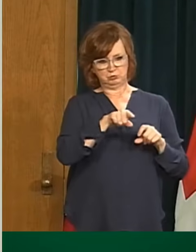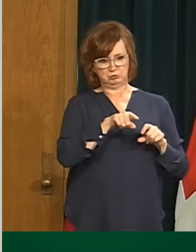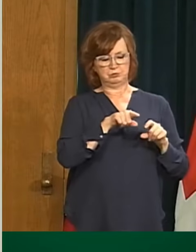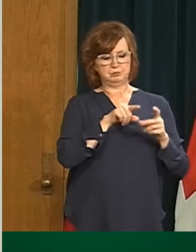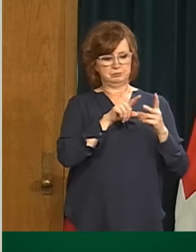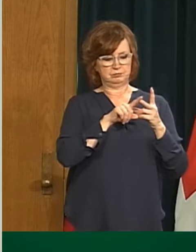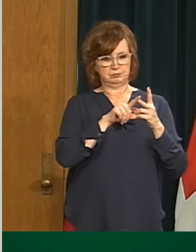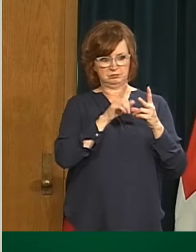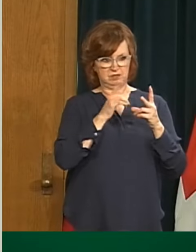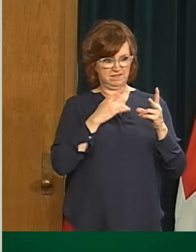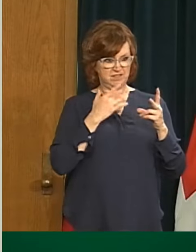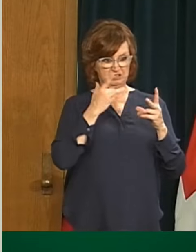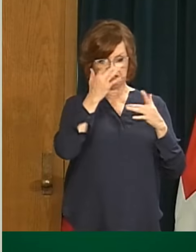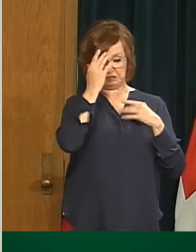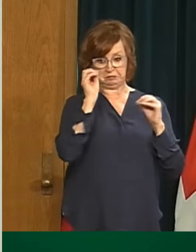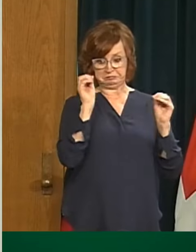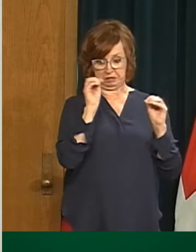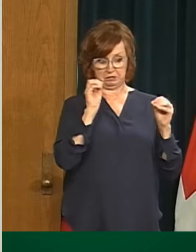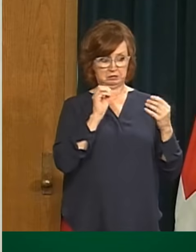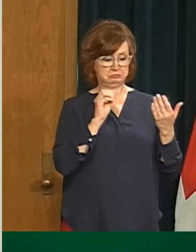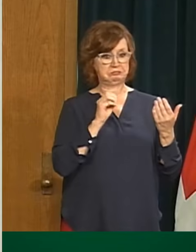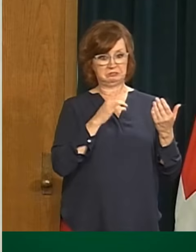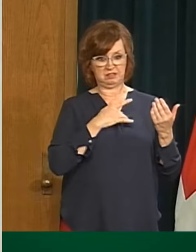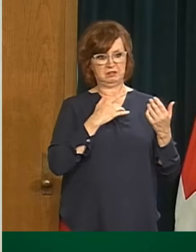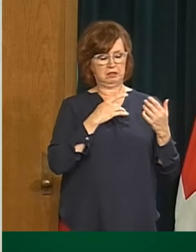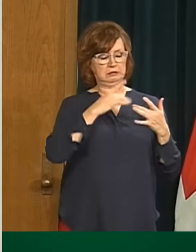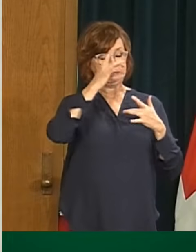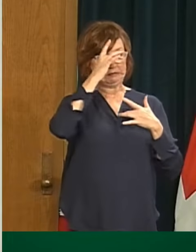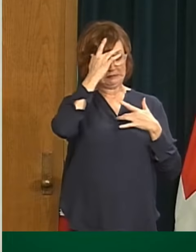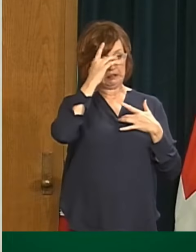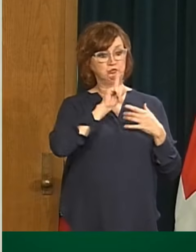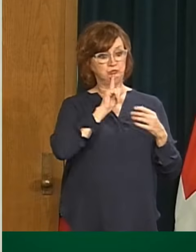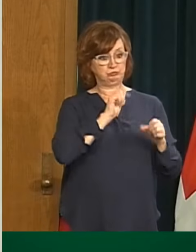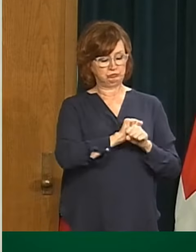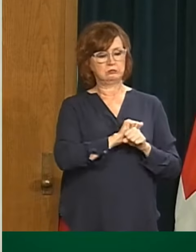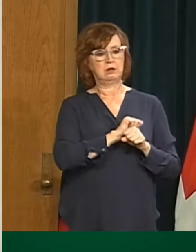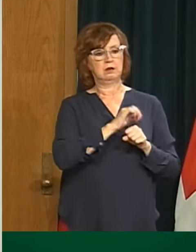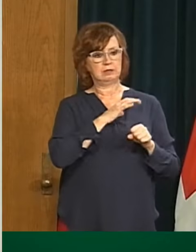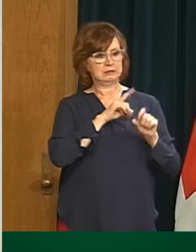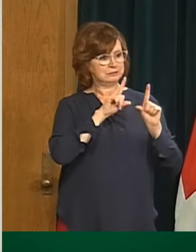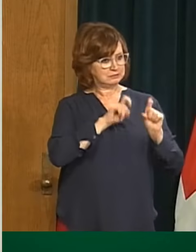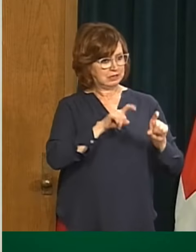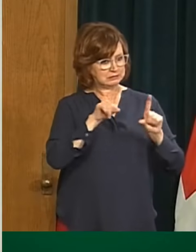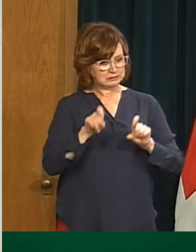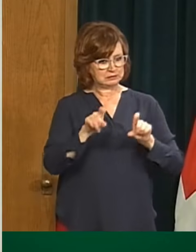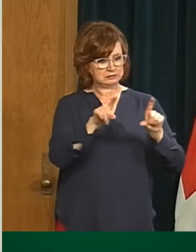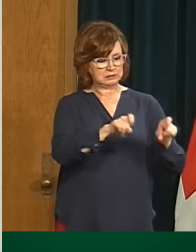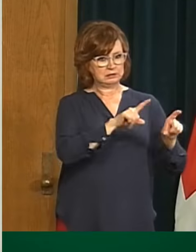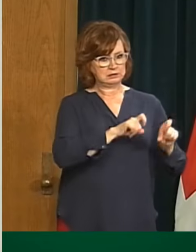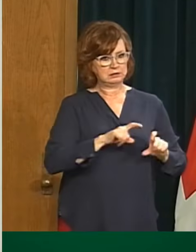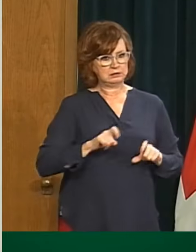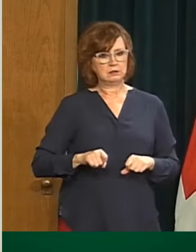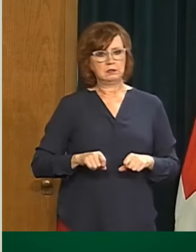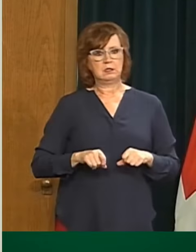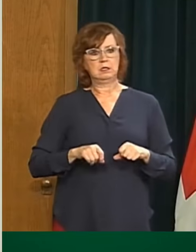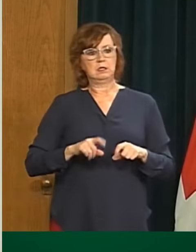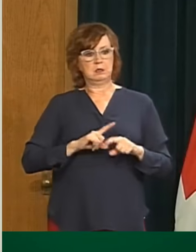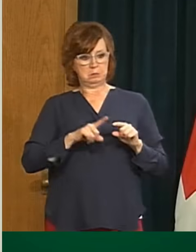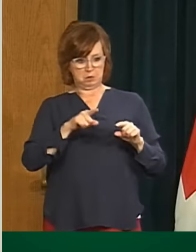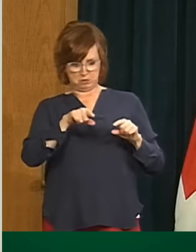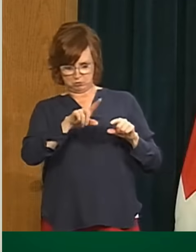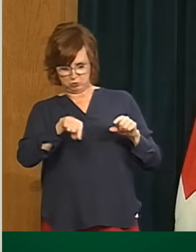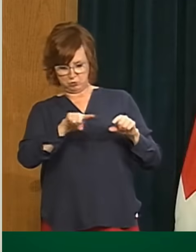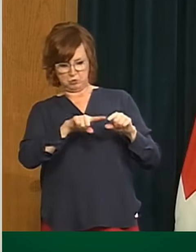You may choose to test everyone in the household if you think there are people with at higher risk with other comorbidities. But you